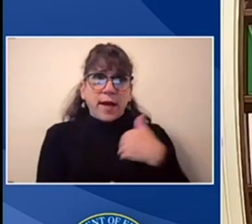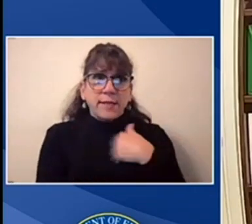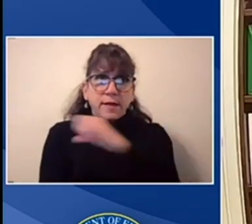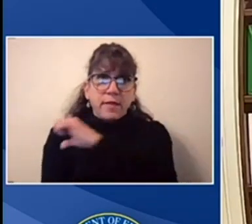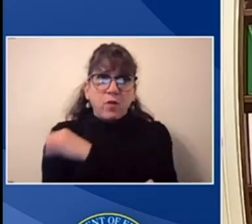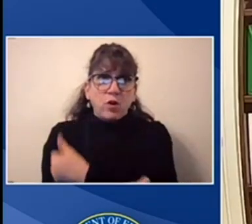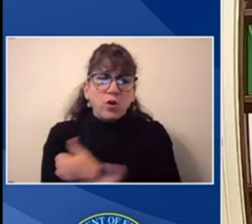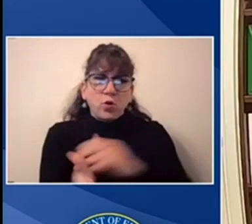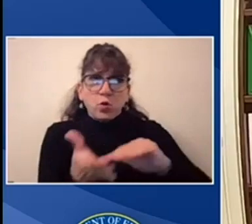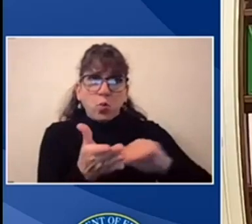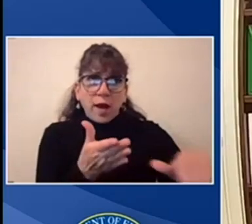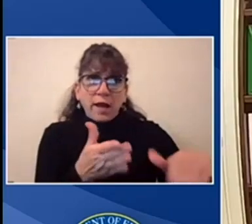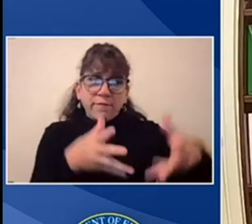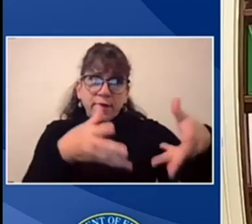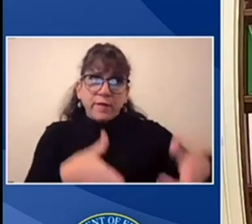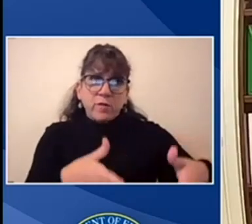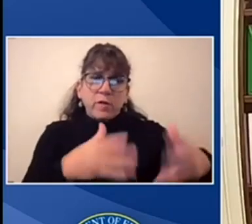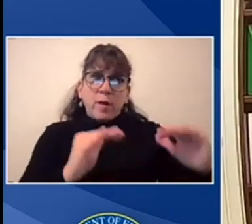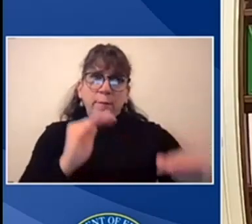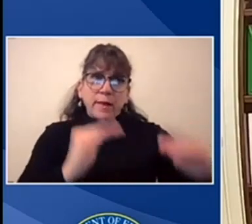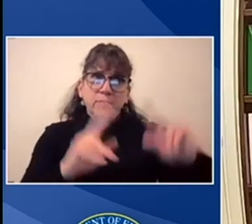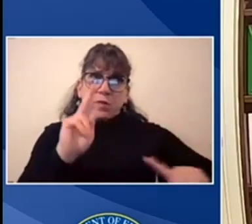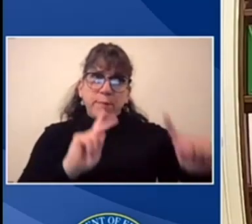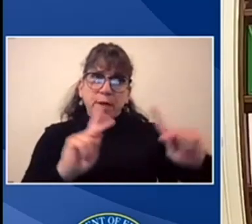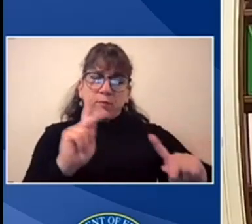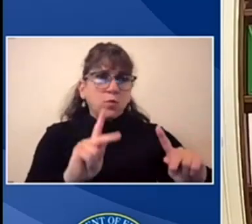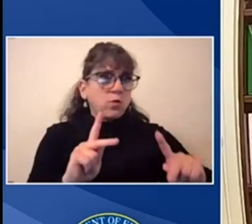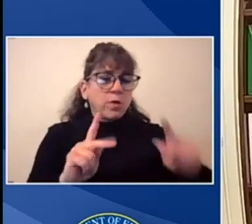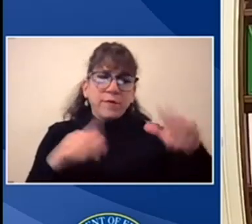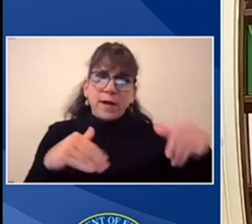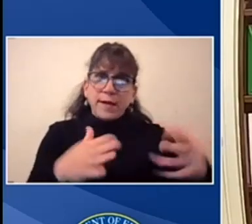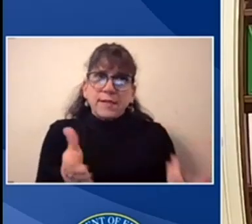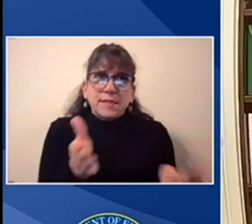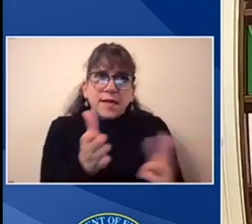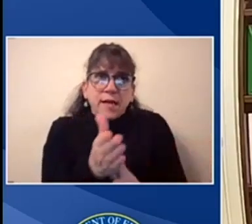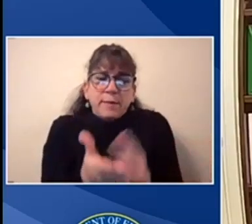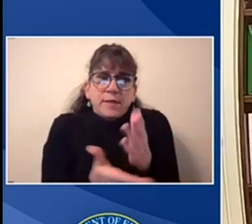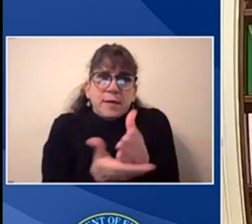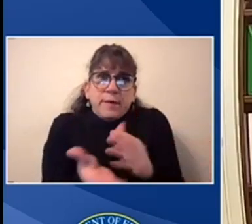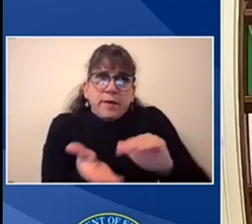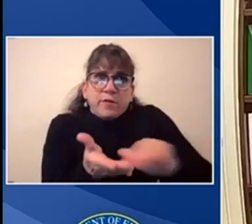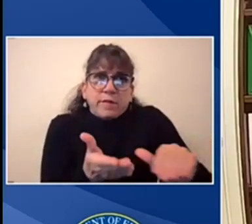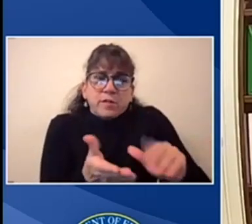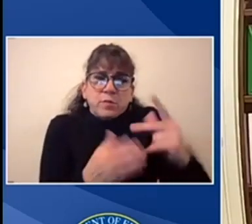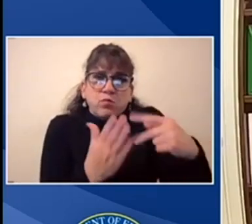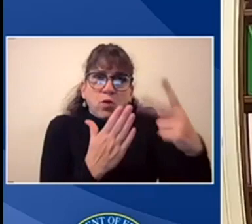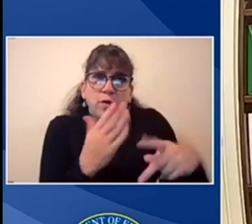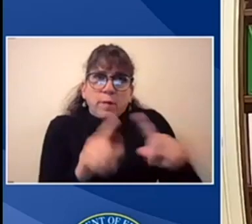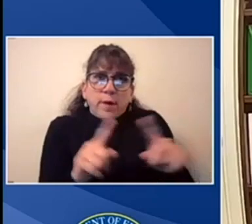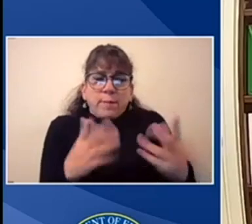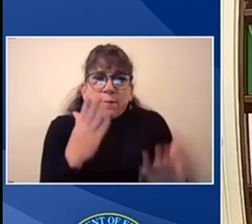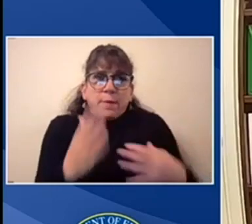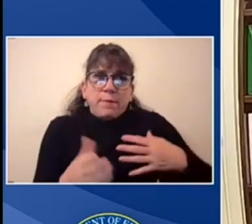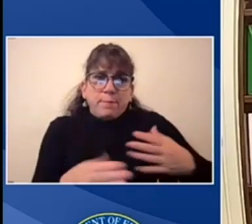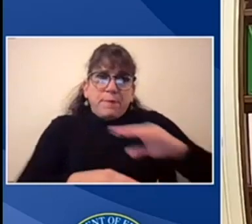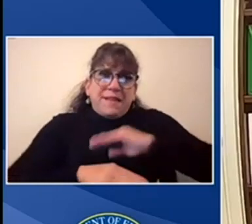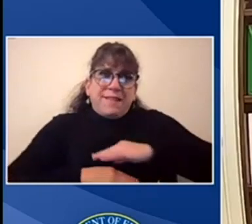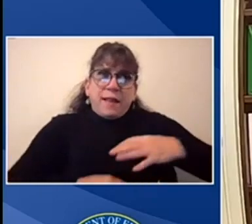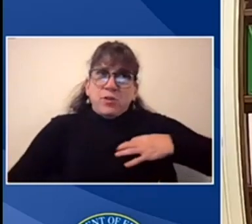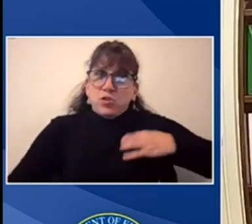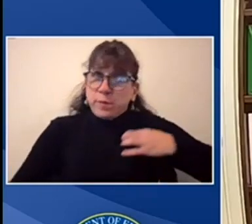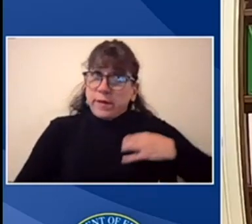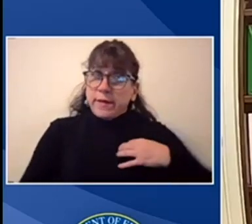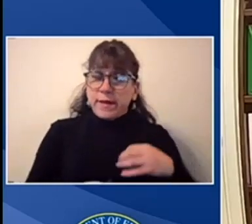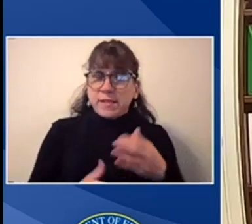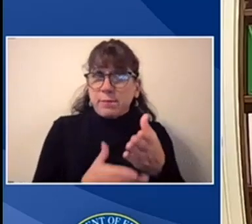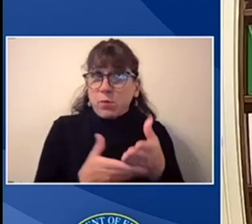to waive the outstanding balance for people who have not enrolled in some of these forgiveness programs, but otherwise meet the eligibility. So that's part of where